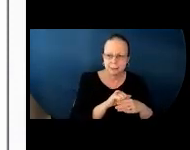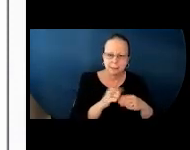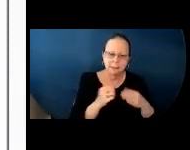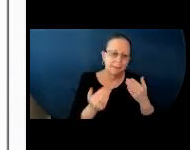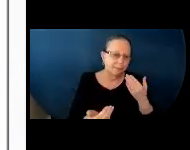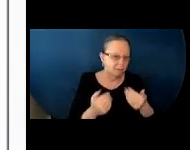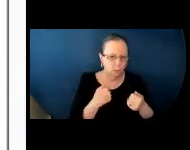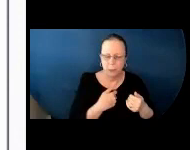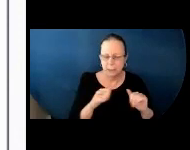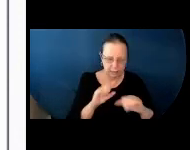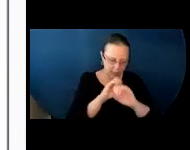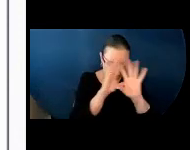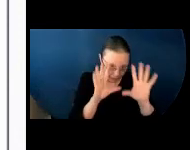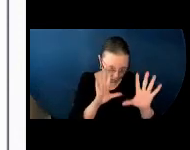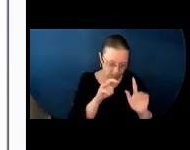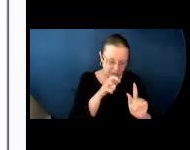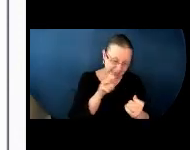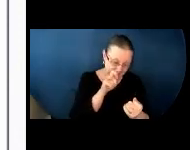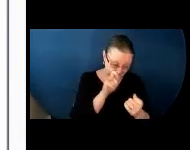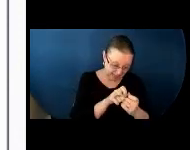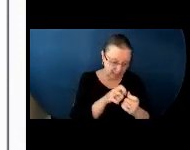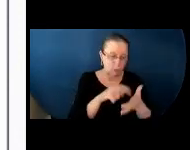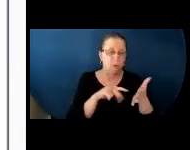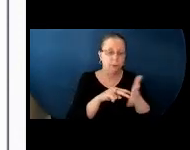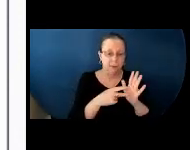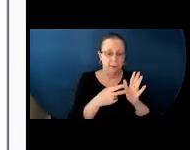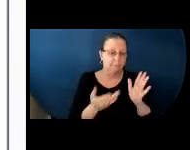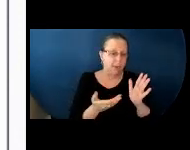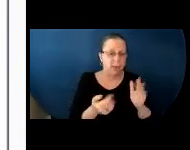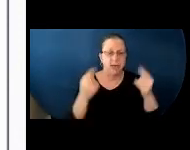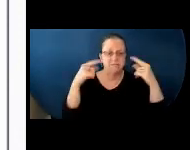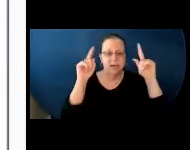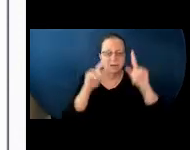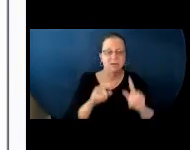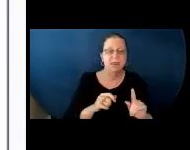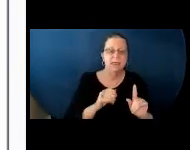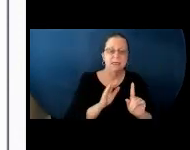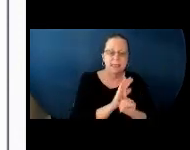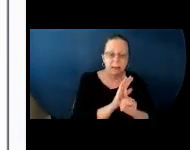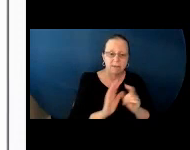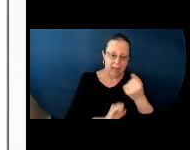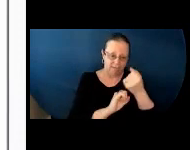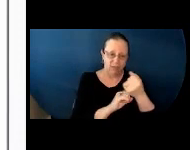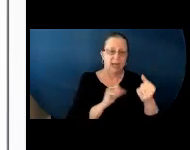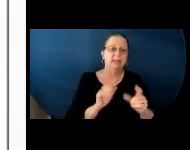can clarify exactly what is meant by effective self-advocacy and